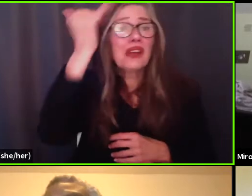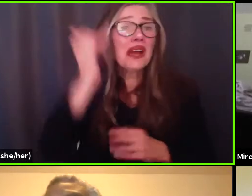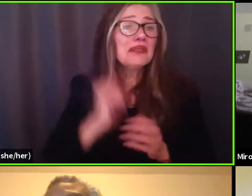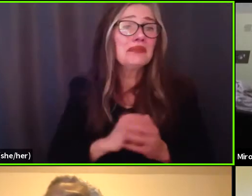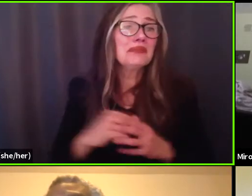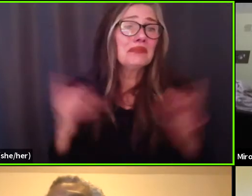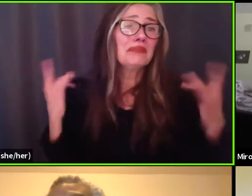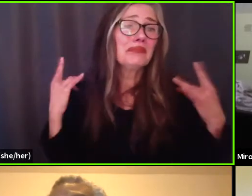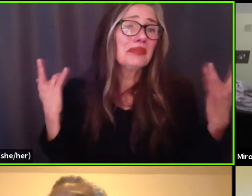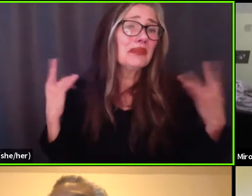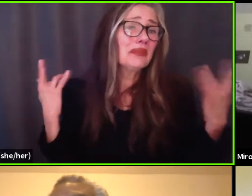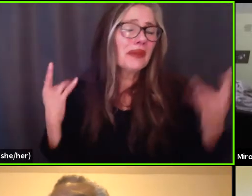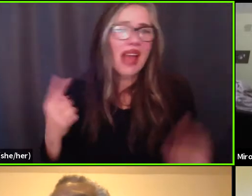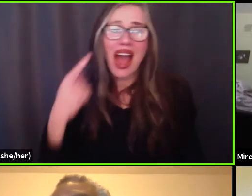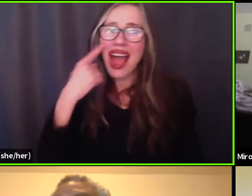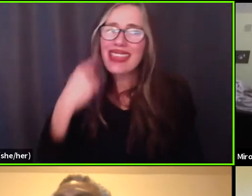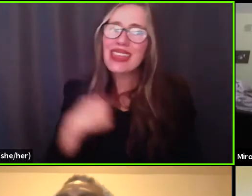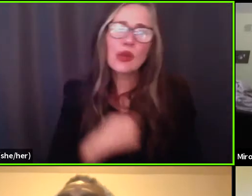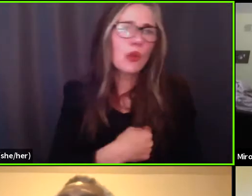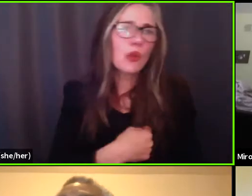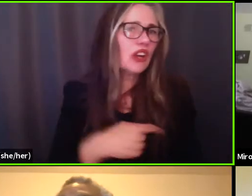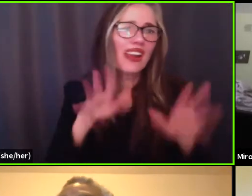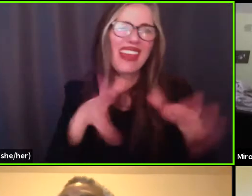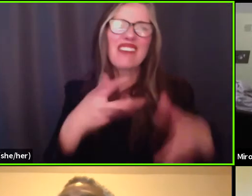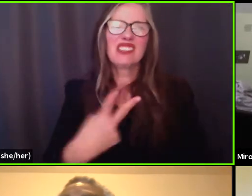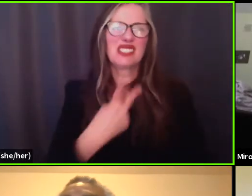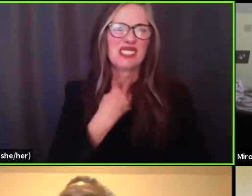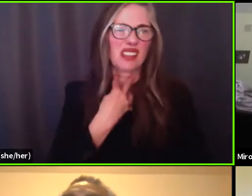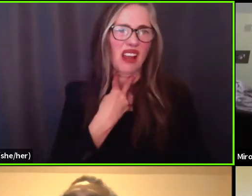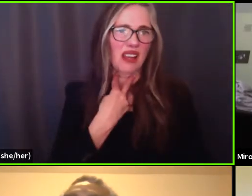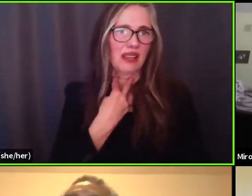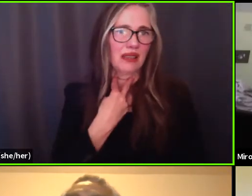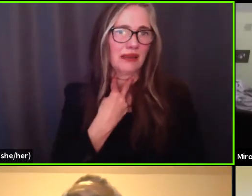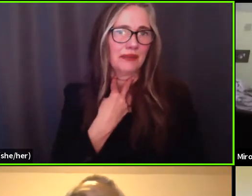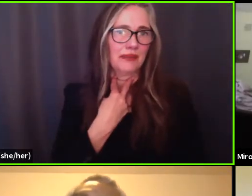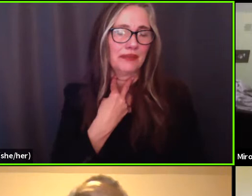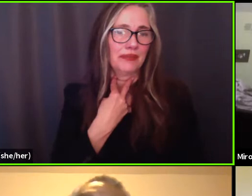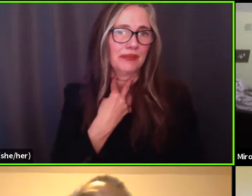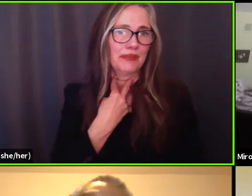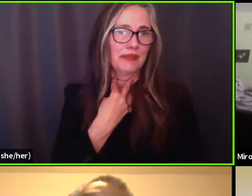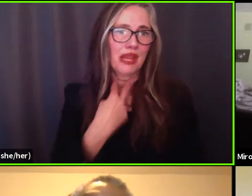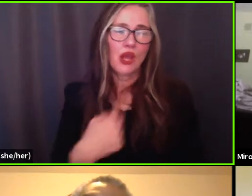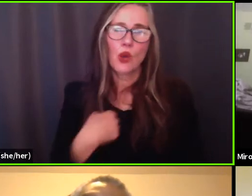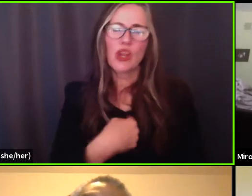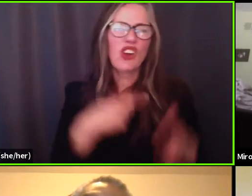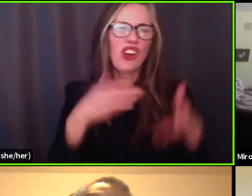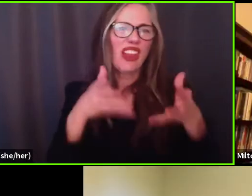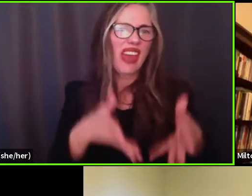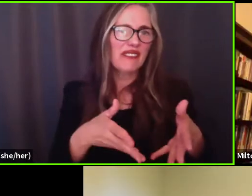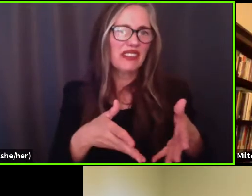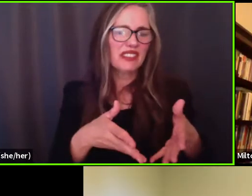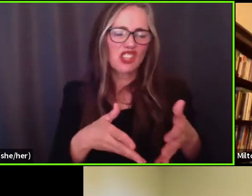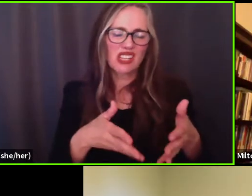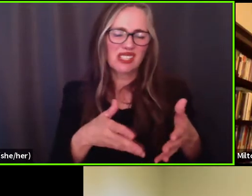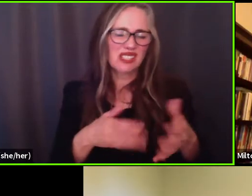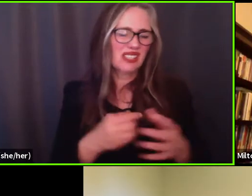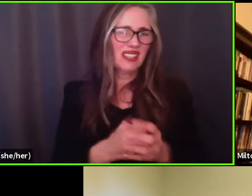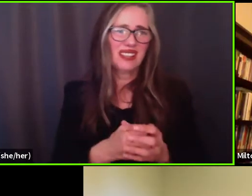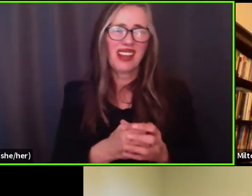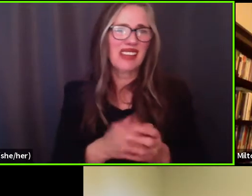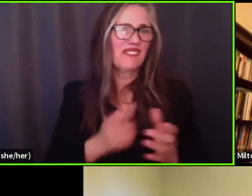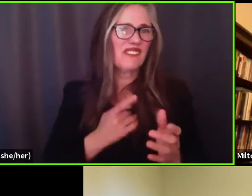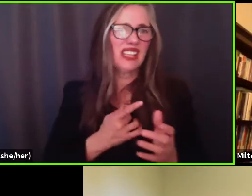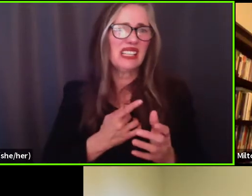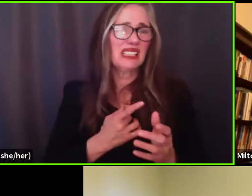conceptually impoverished because we look at these different domains of othering or subjugation as isolated from each other rather